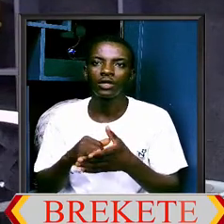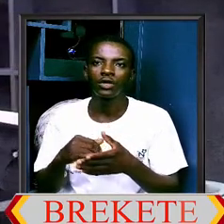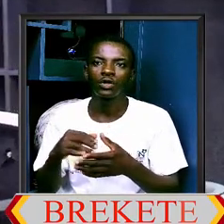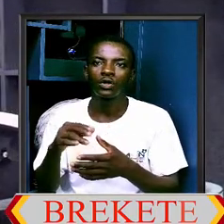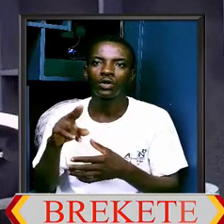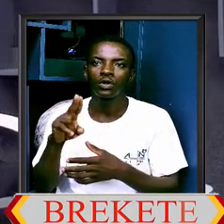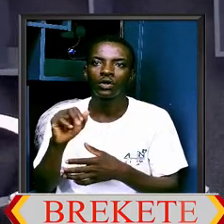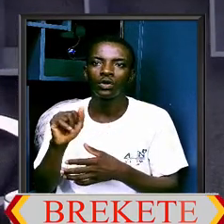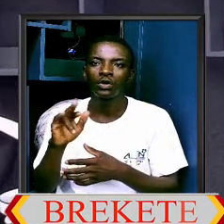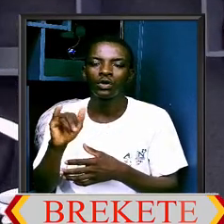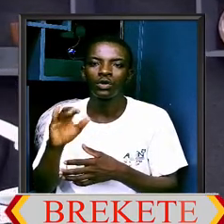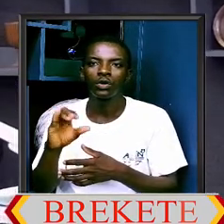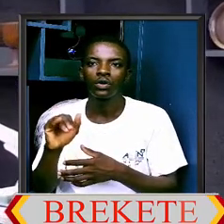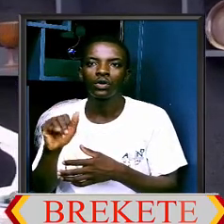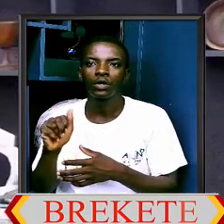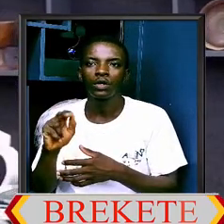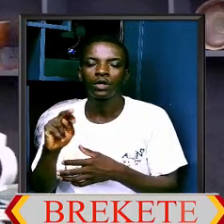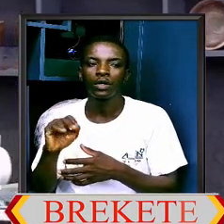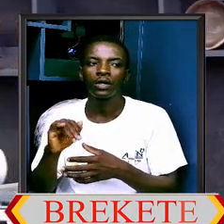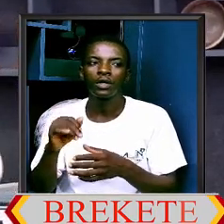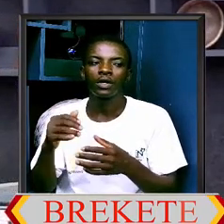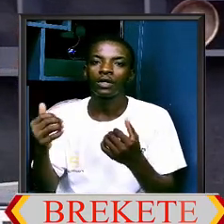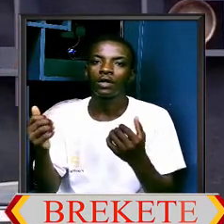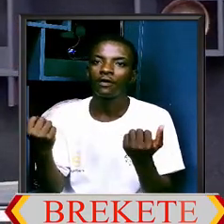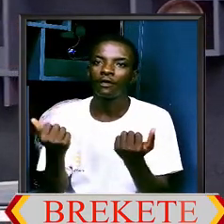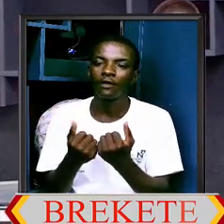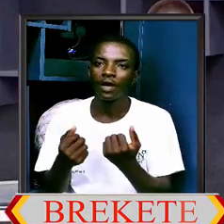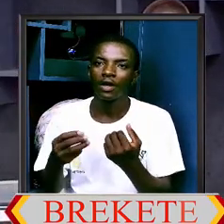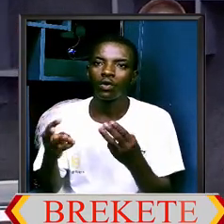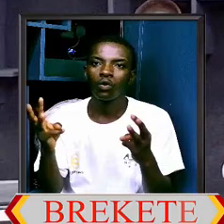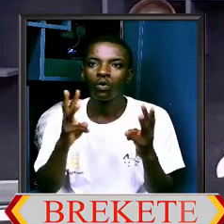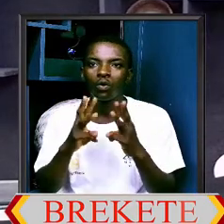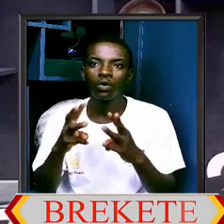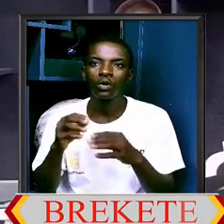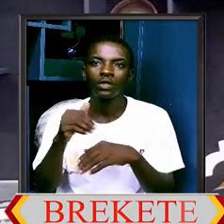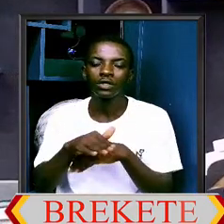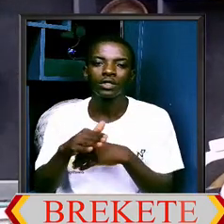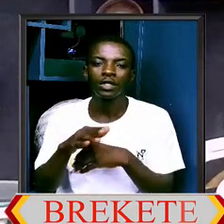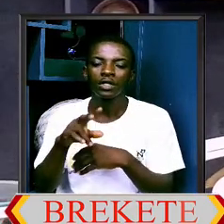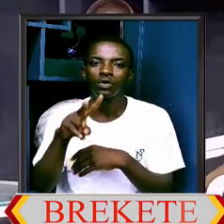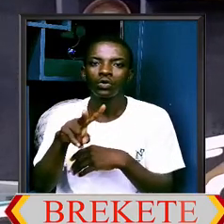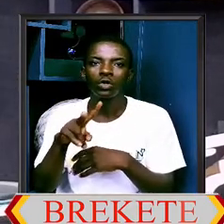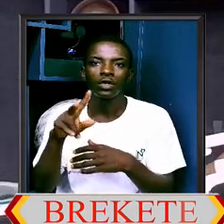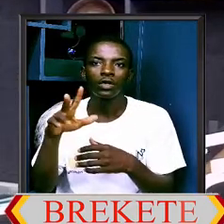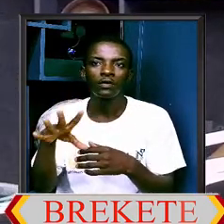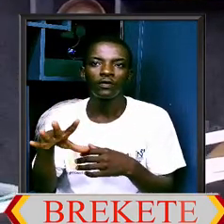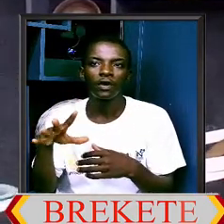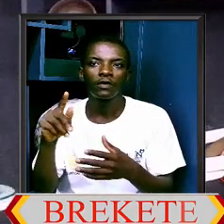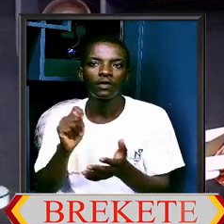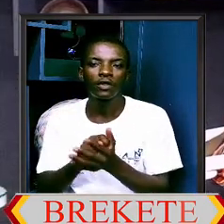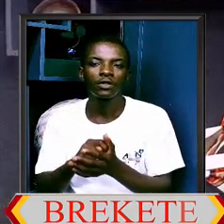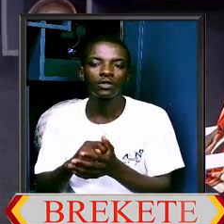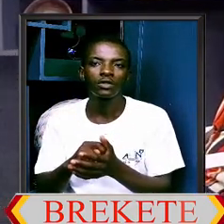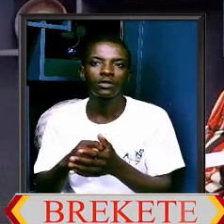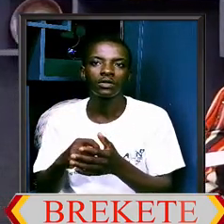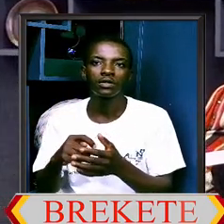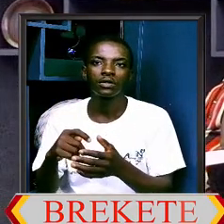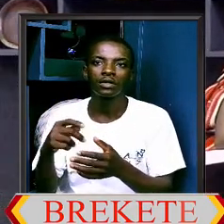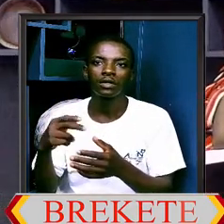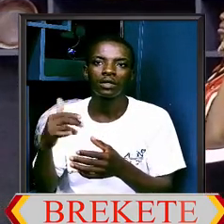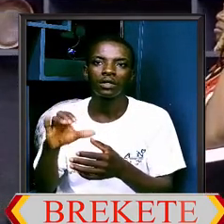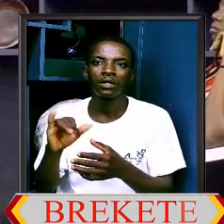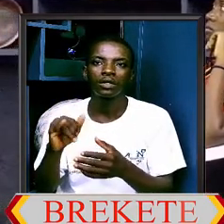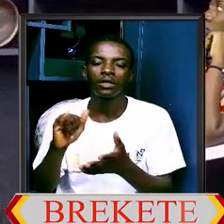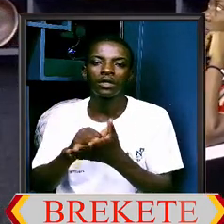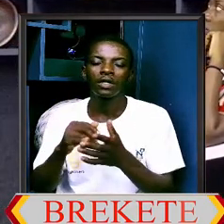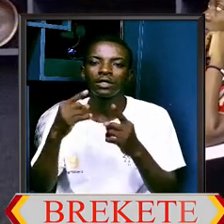say Ukraine, when they fight war, when they at war, don't send over 25,000 tons of grains to Nigeria